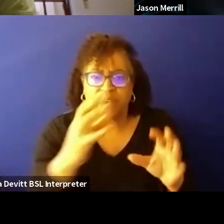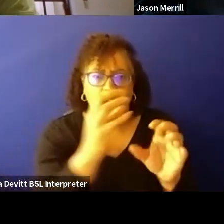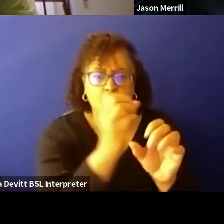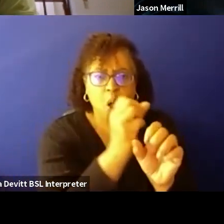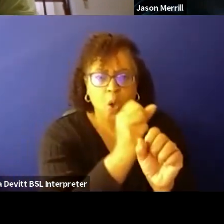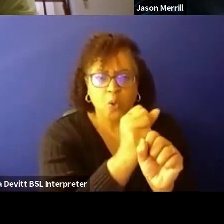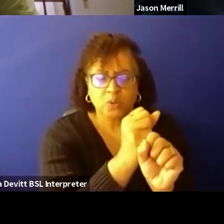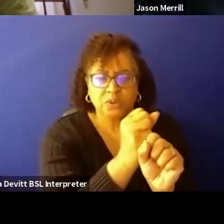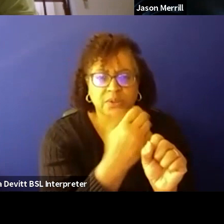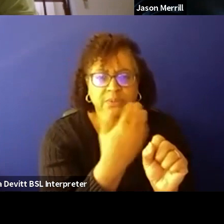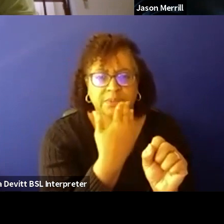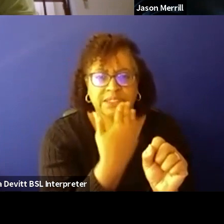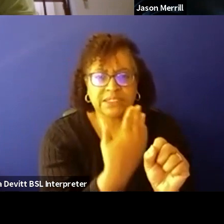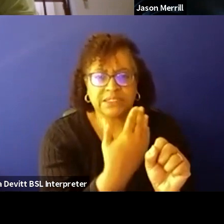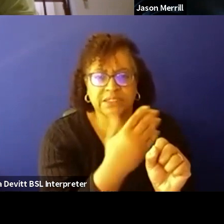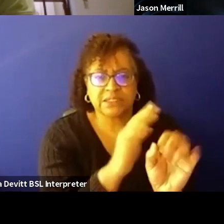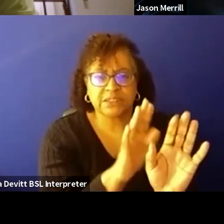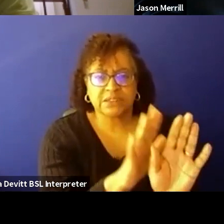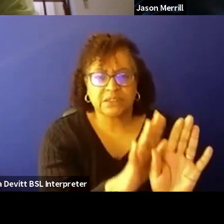worries.